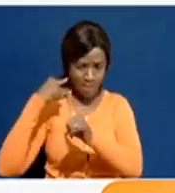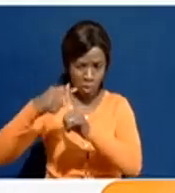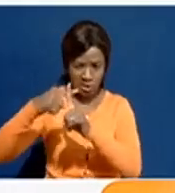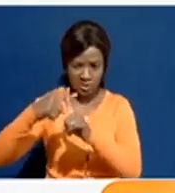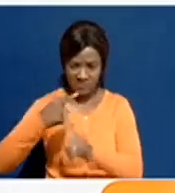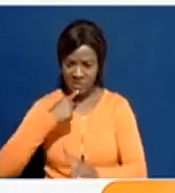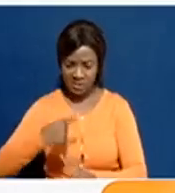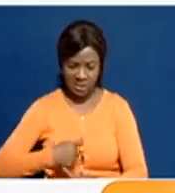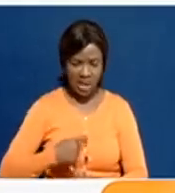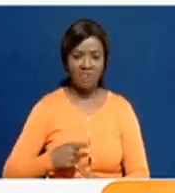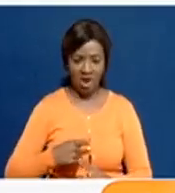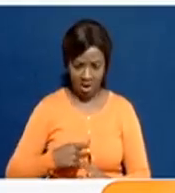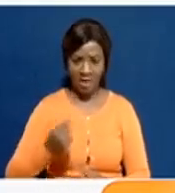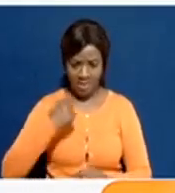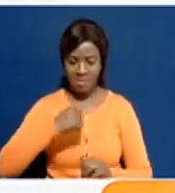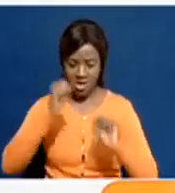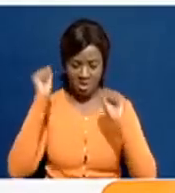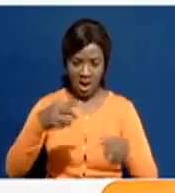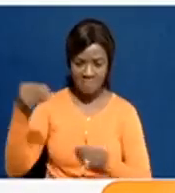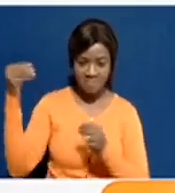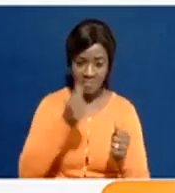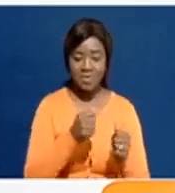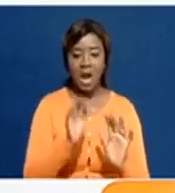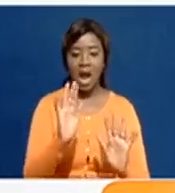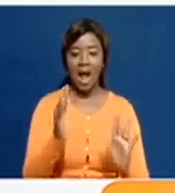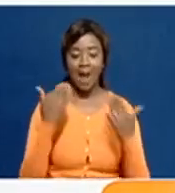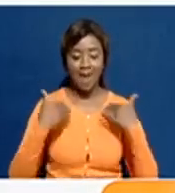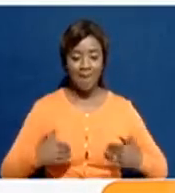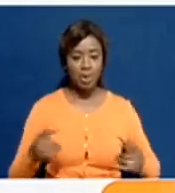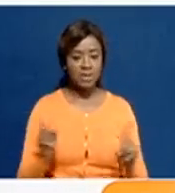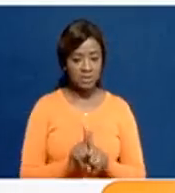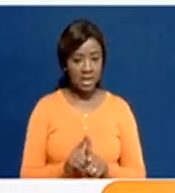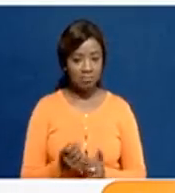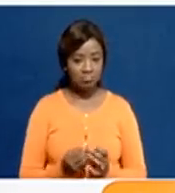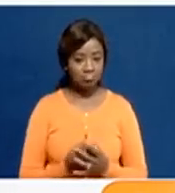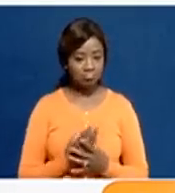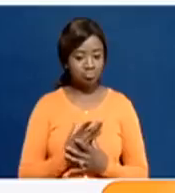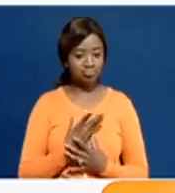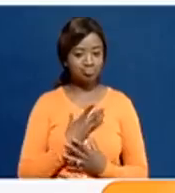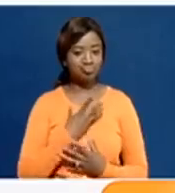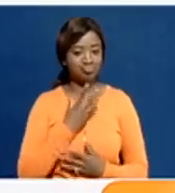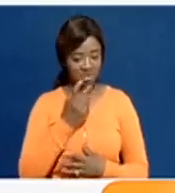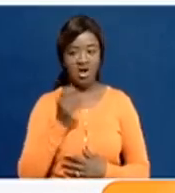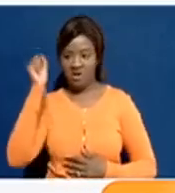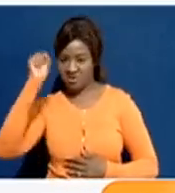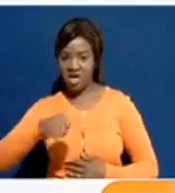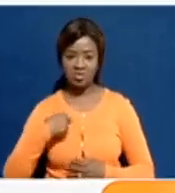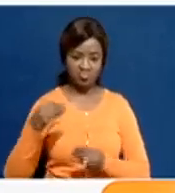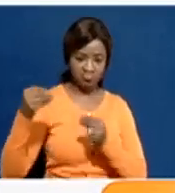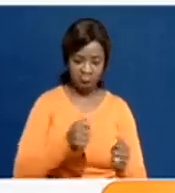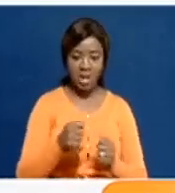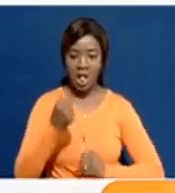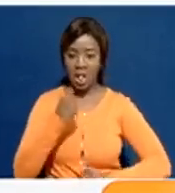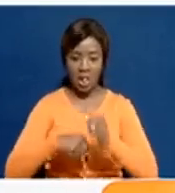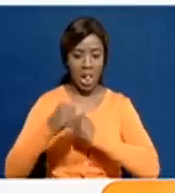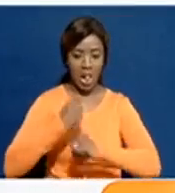mind, in your mind, you're saying that I'm going to beat this disease. Yeah. So your body also actually now comes in and says, yes, let's beat this. Mm-hmm. So